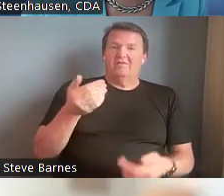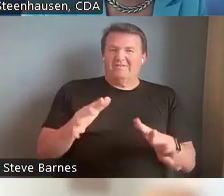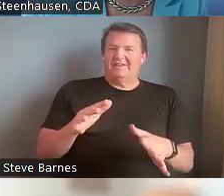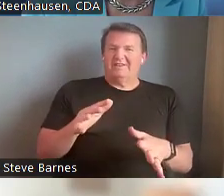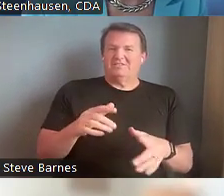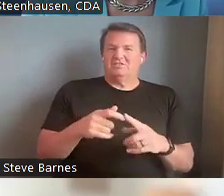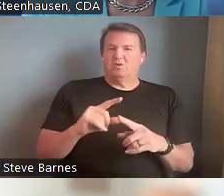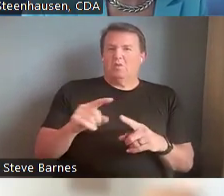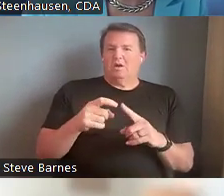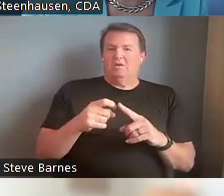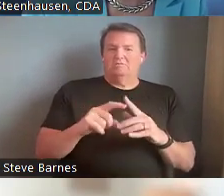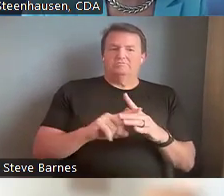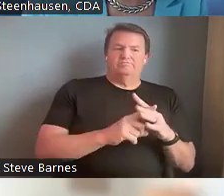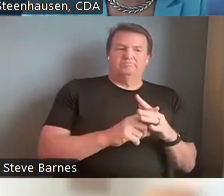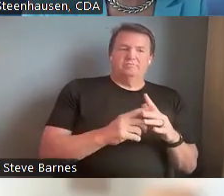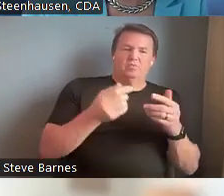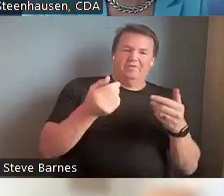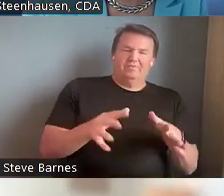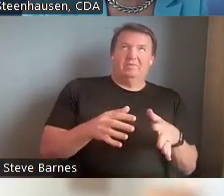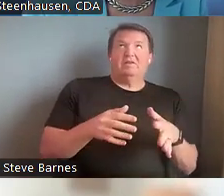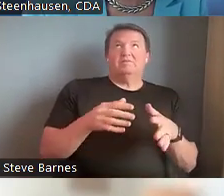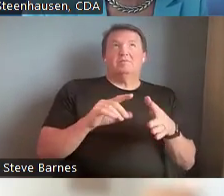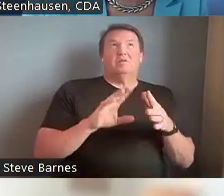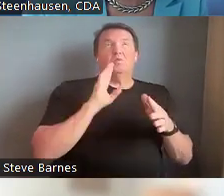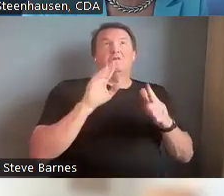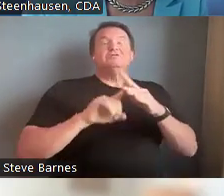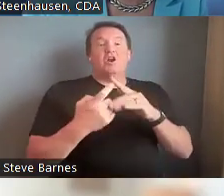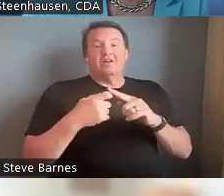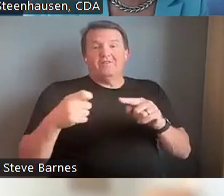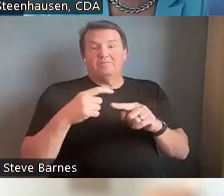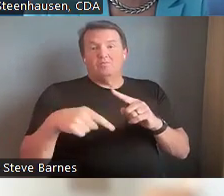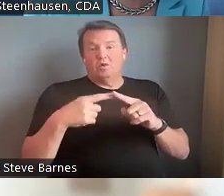colleagues from this who are representing this study. So